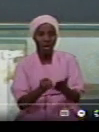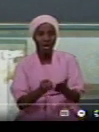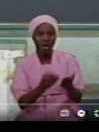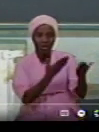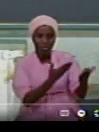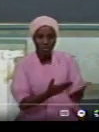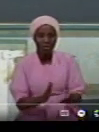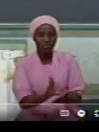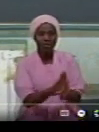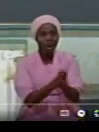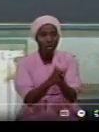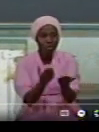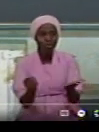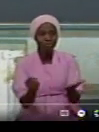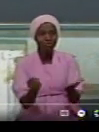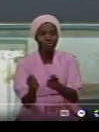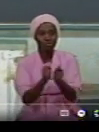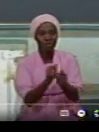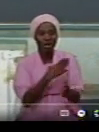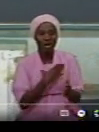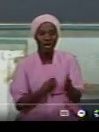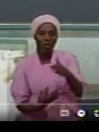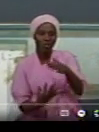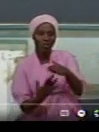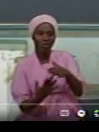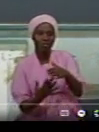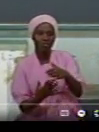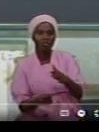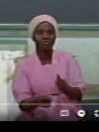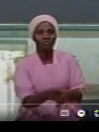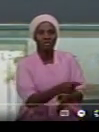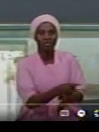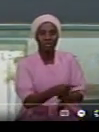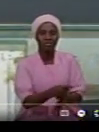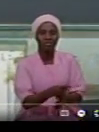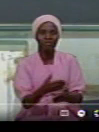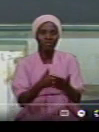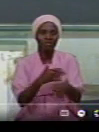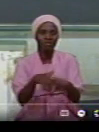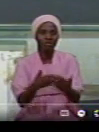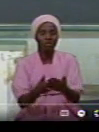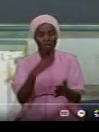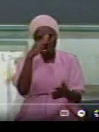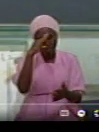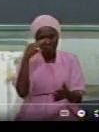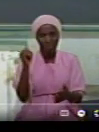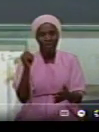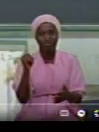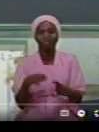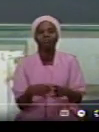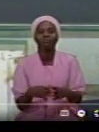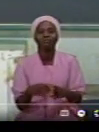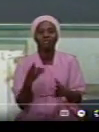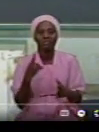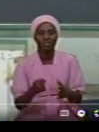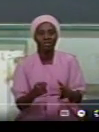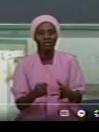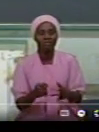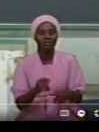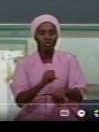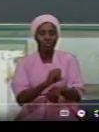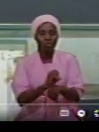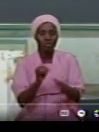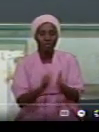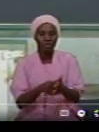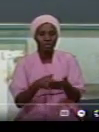work, the appropriate works, the accompanying works that followed their